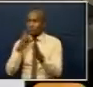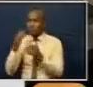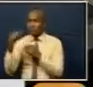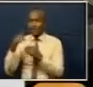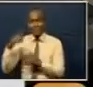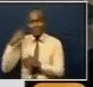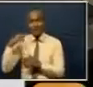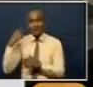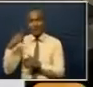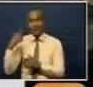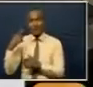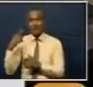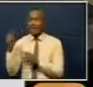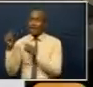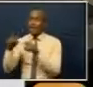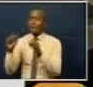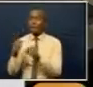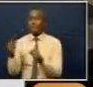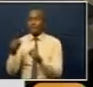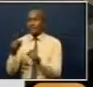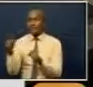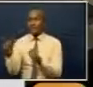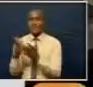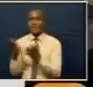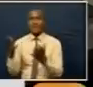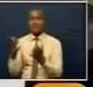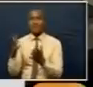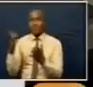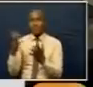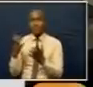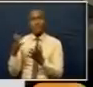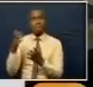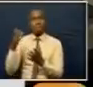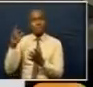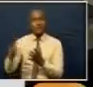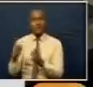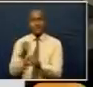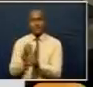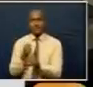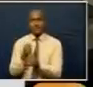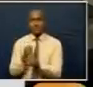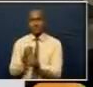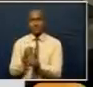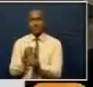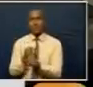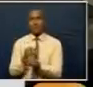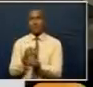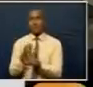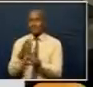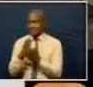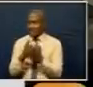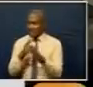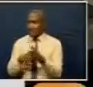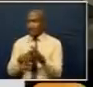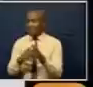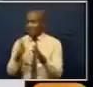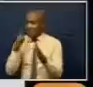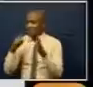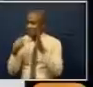Yeah. They're not able to do it. So these are some of the things that we're saying must be done. You might have the best intentions, but sometimes bureaucracy will prevent you from doing